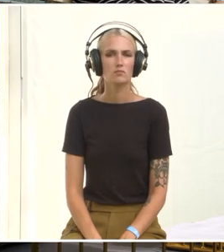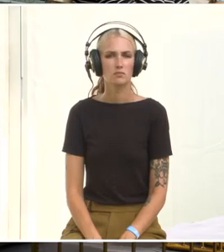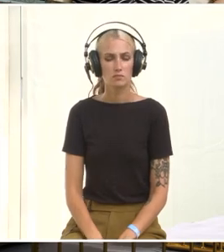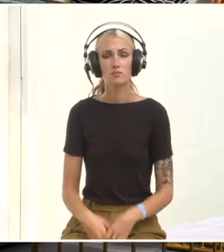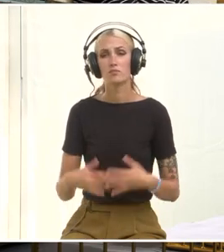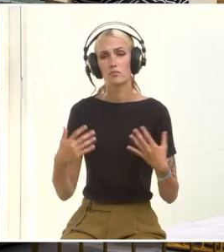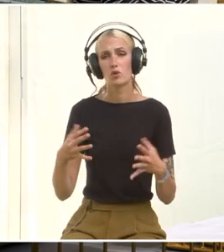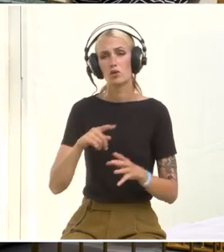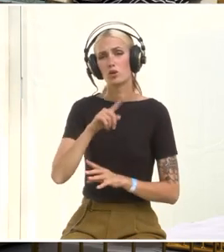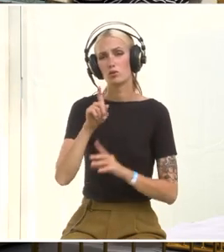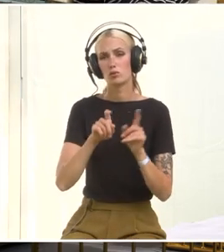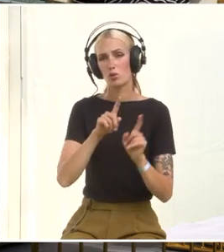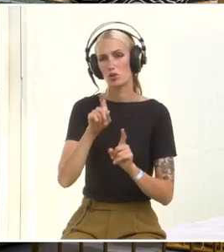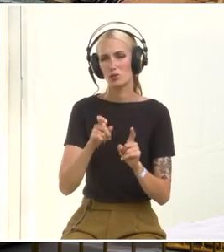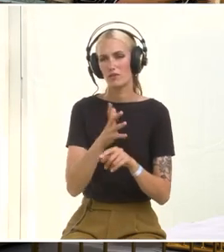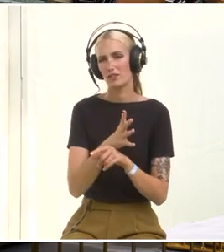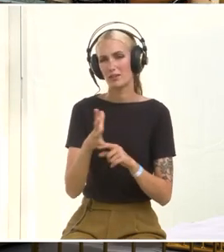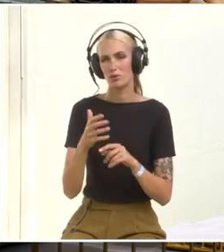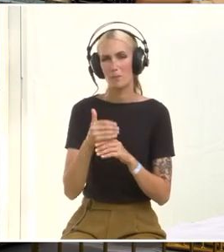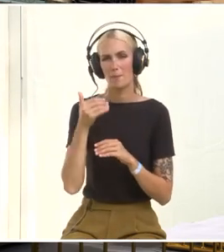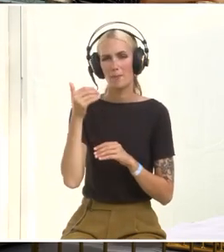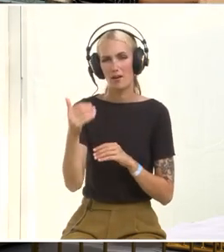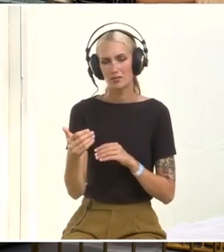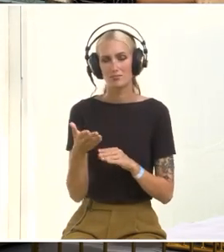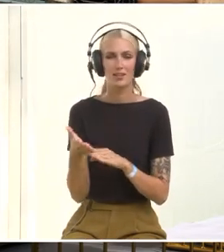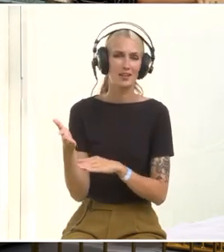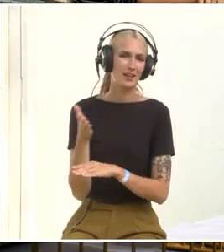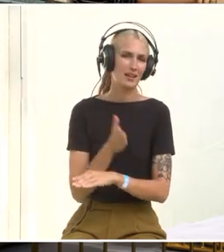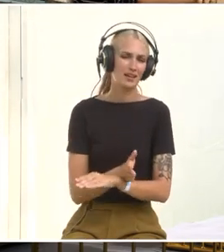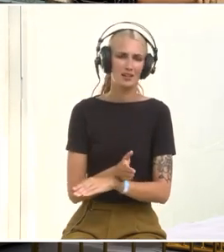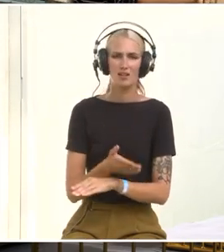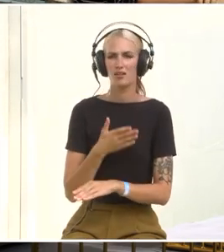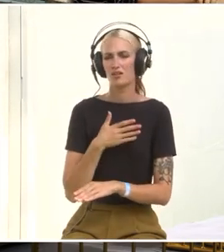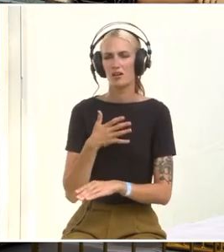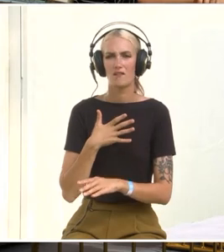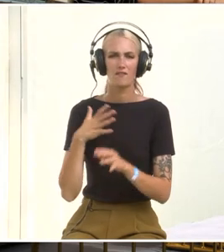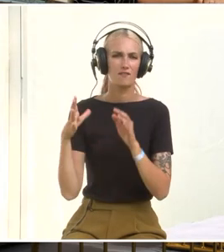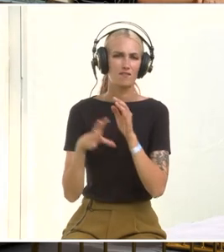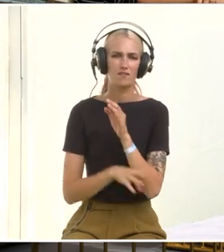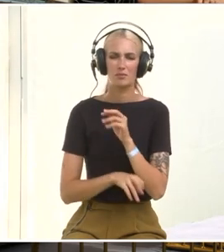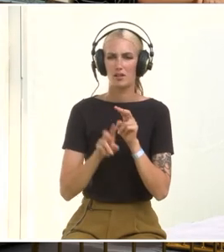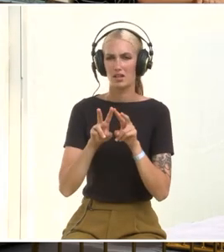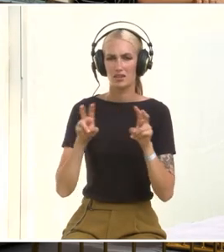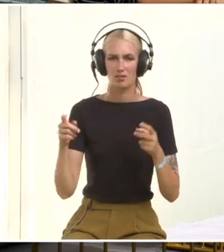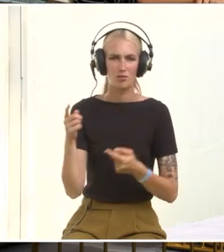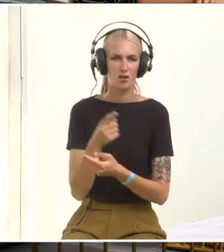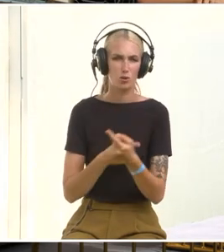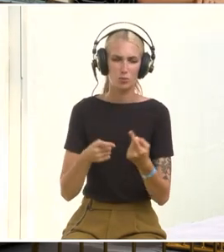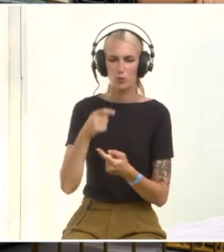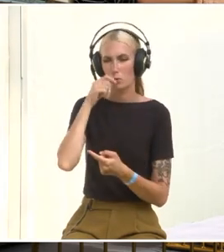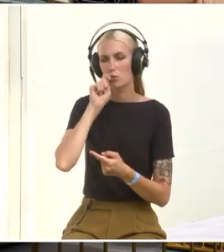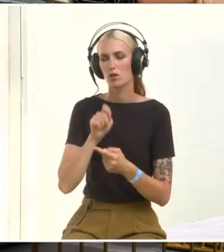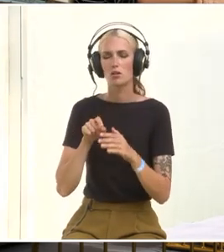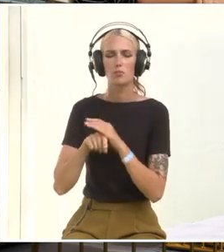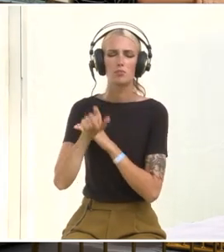to questions in about 5 minutes, but before that I will open the last topic, and in relation to Ukrainian refugees,